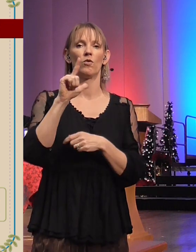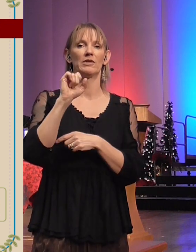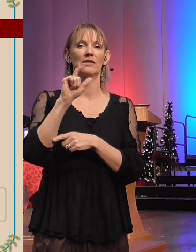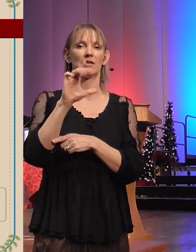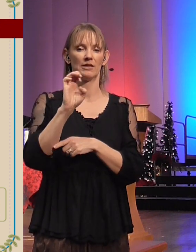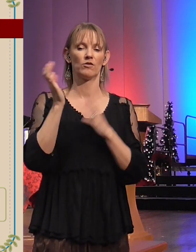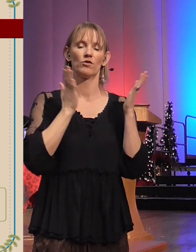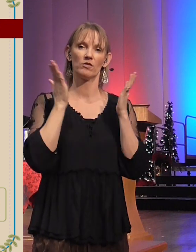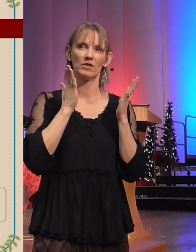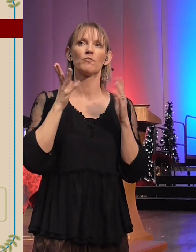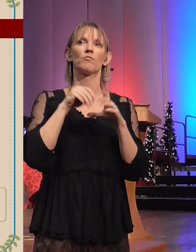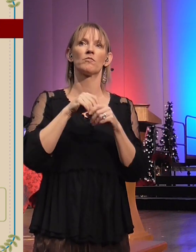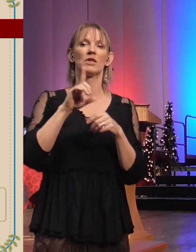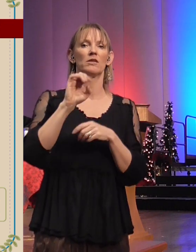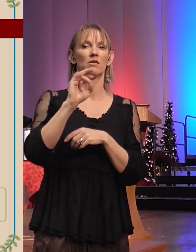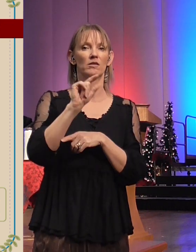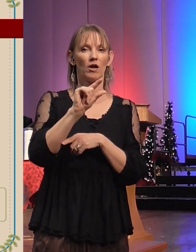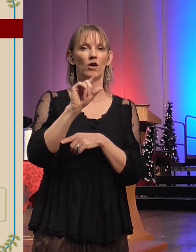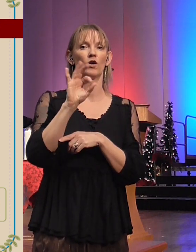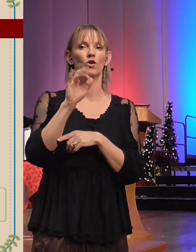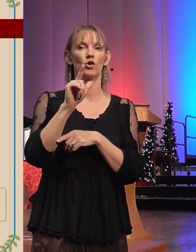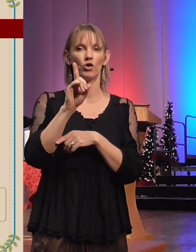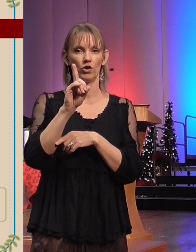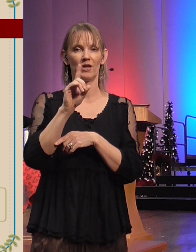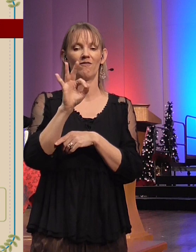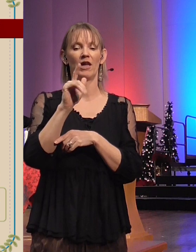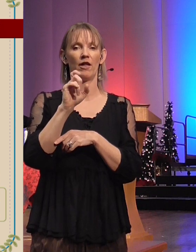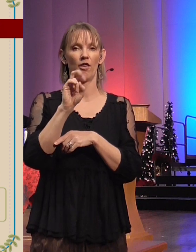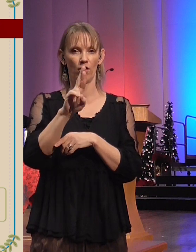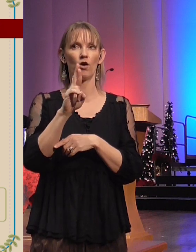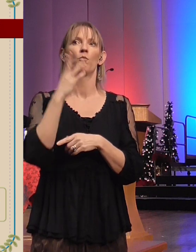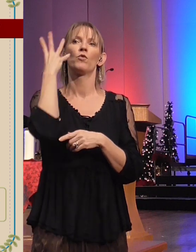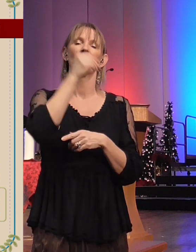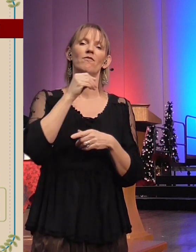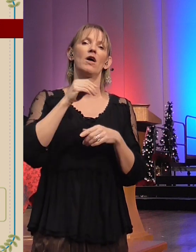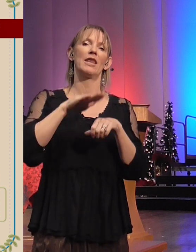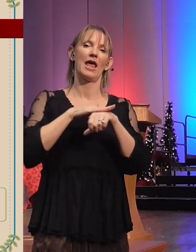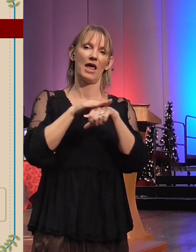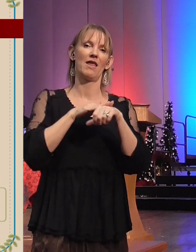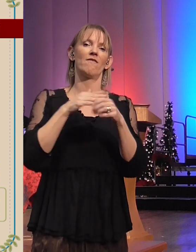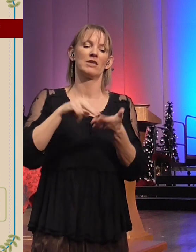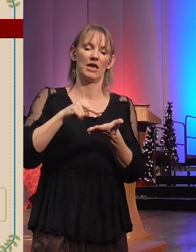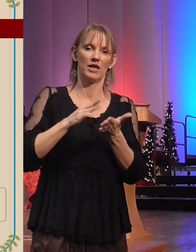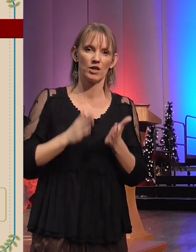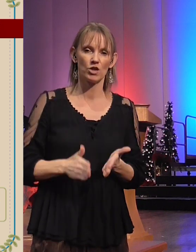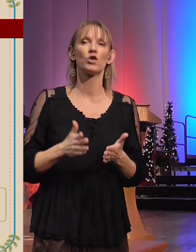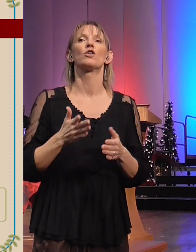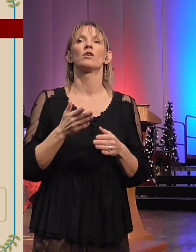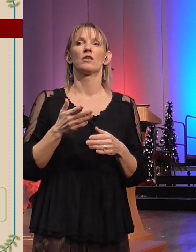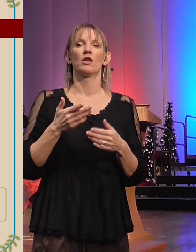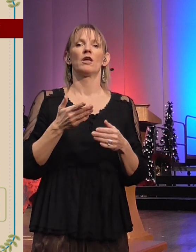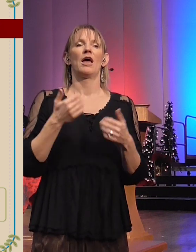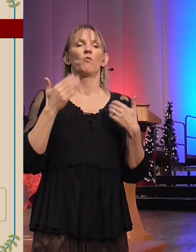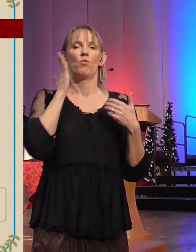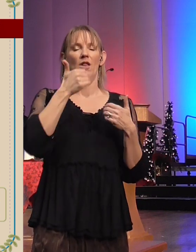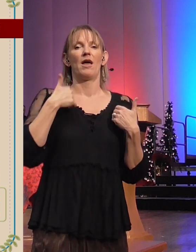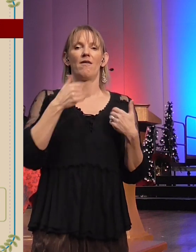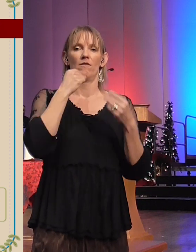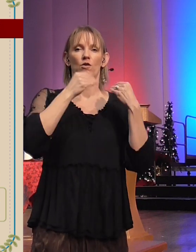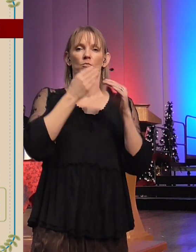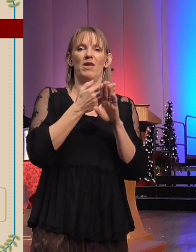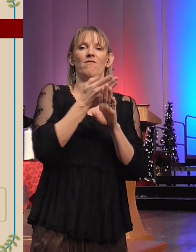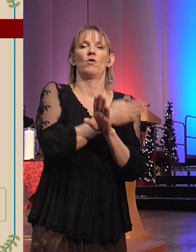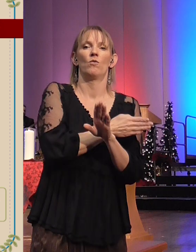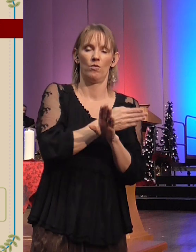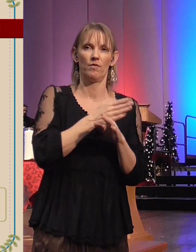that will include her, Doug Goodfeather, beautiful Native American dancers, and the fry bread before the service. It's going to be a beautiful way to bring in and